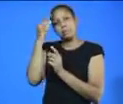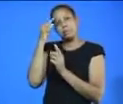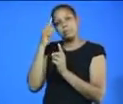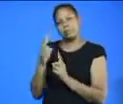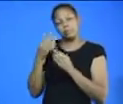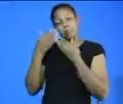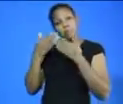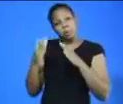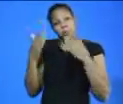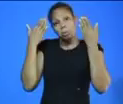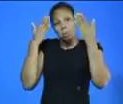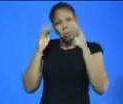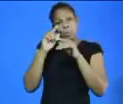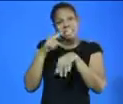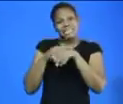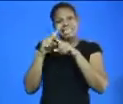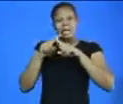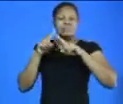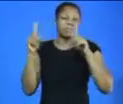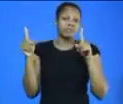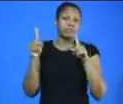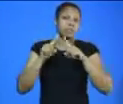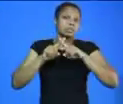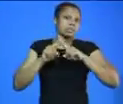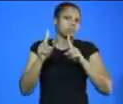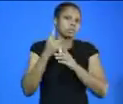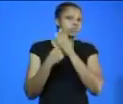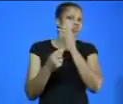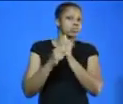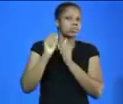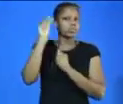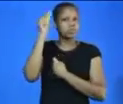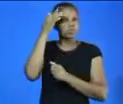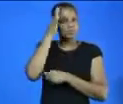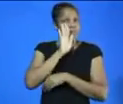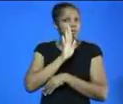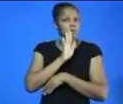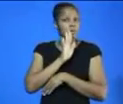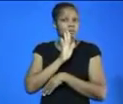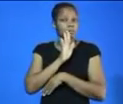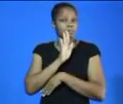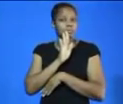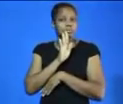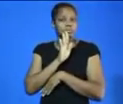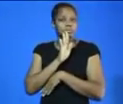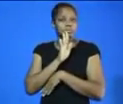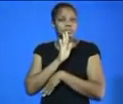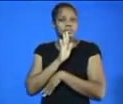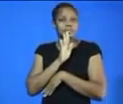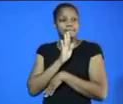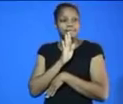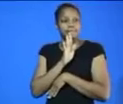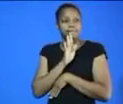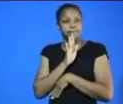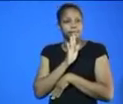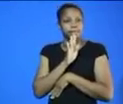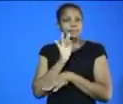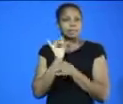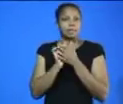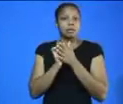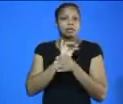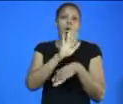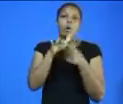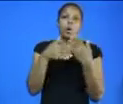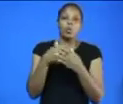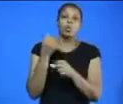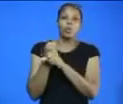time difference between there and here, but I trust by the grace of God that all will be